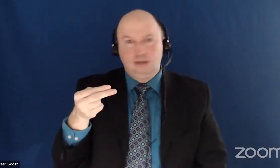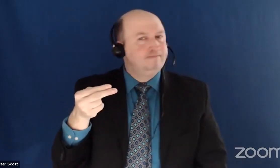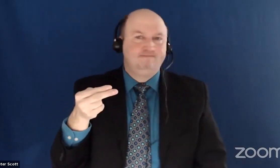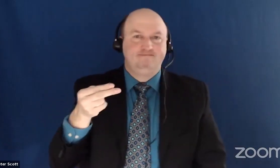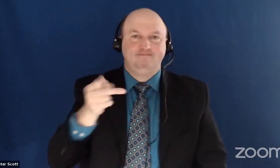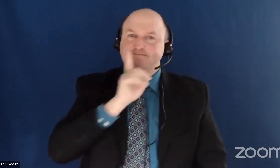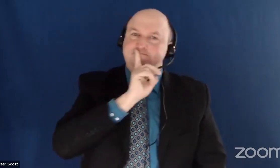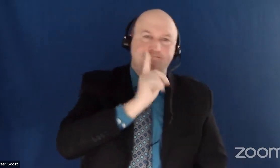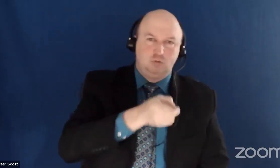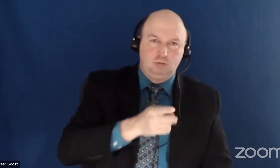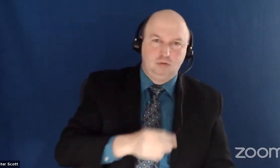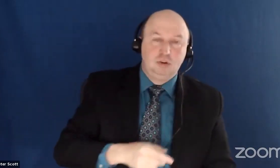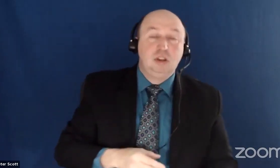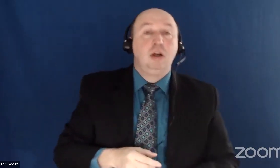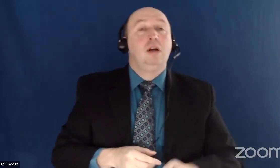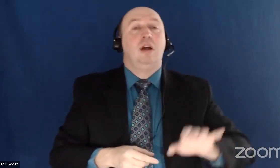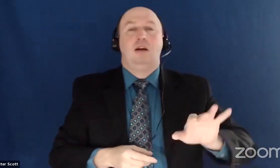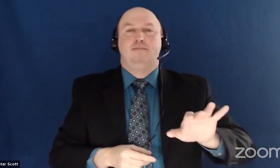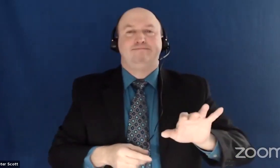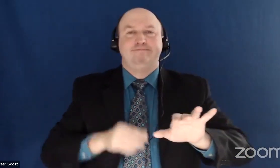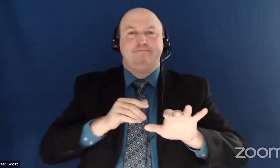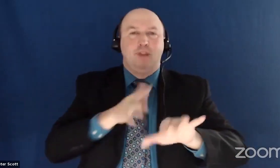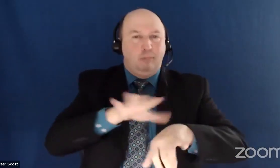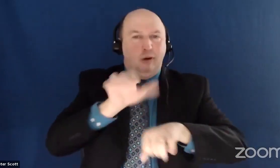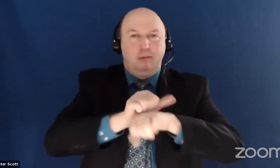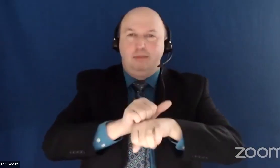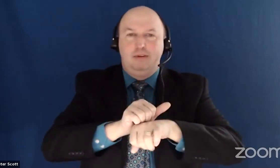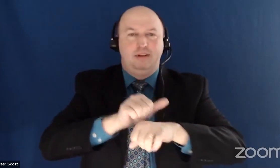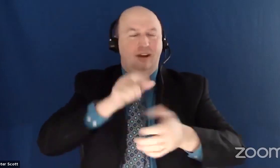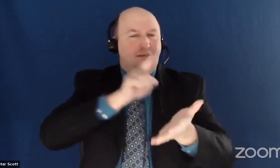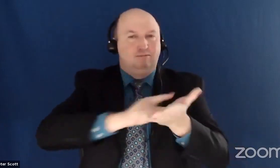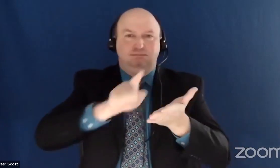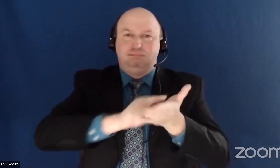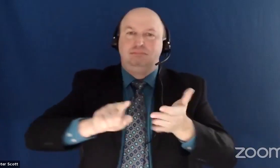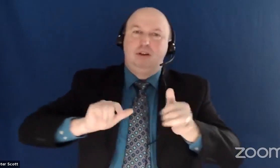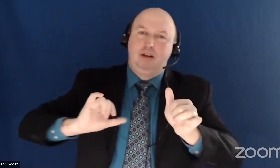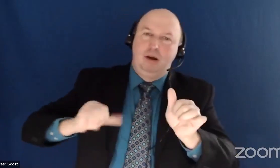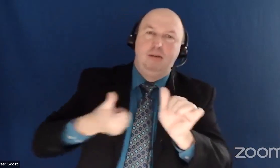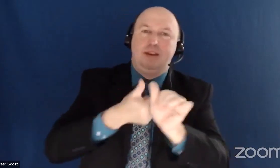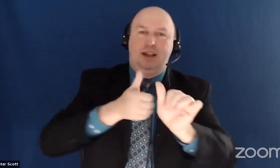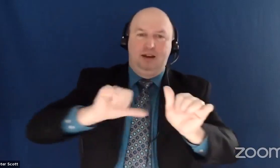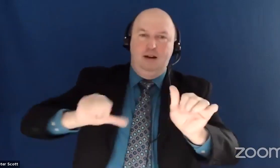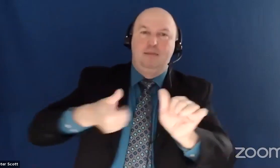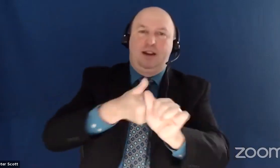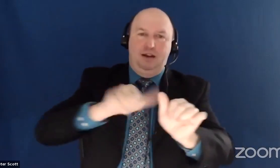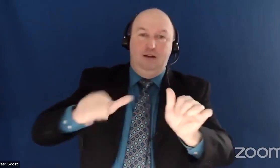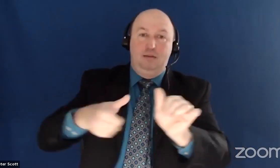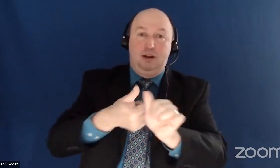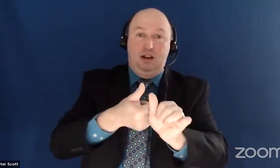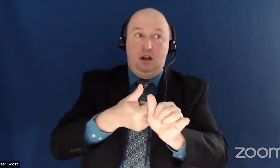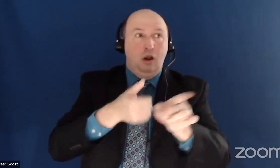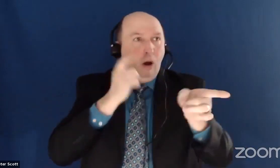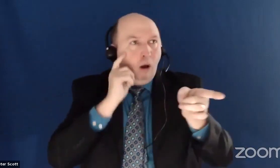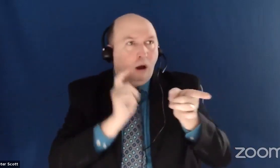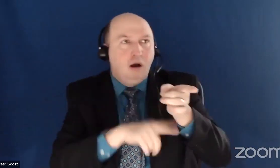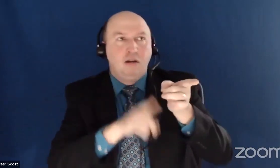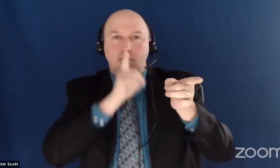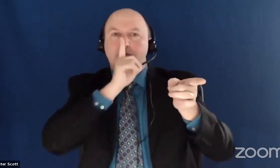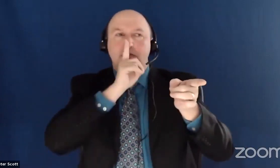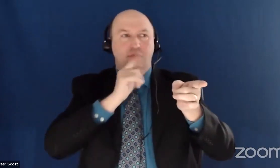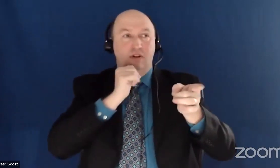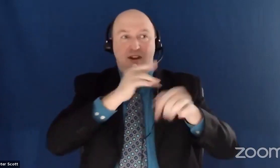case. Appointments are updated on a weekly basis. Just because it states that they are